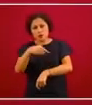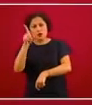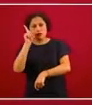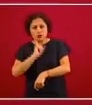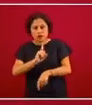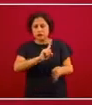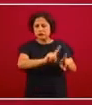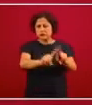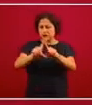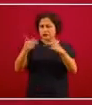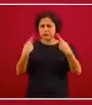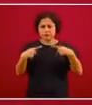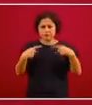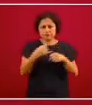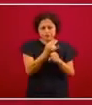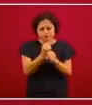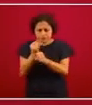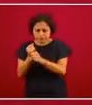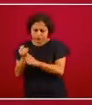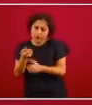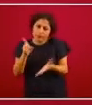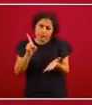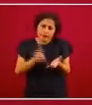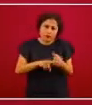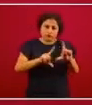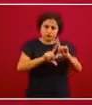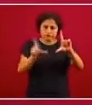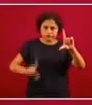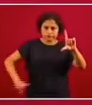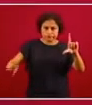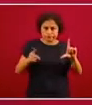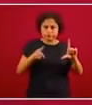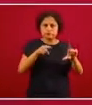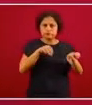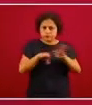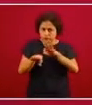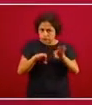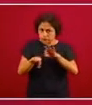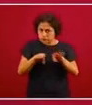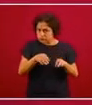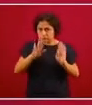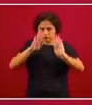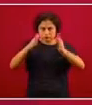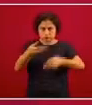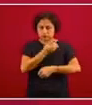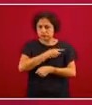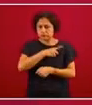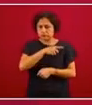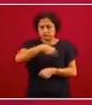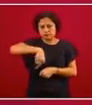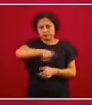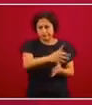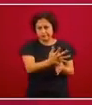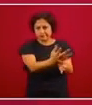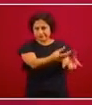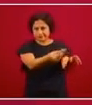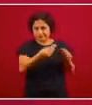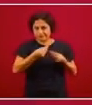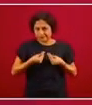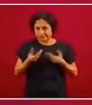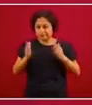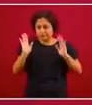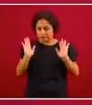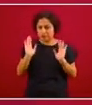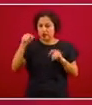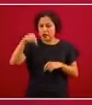and nurses that provide medical treatments and medical services are the ones who are generating this information.